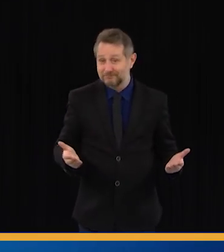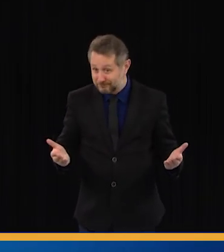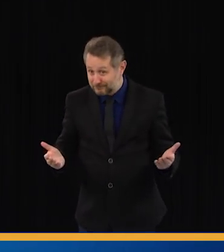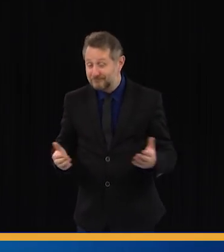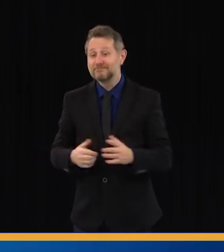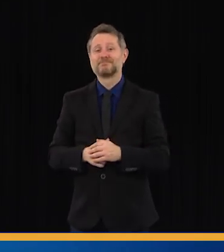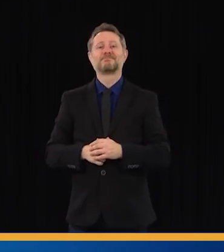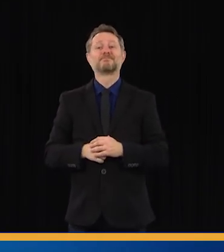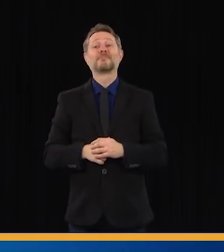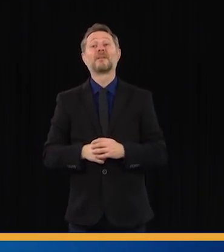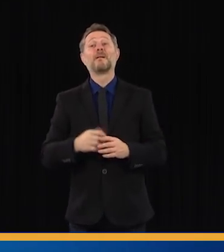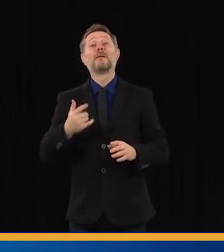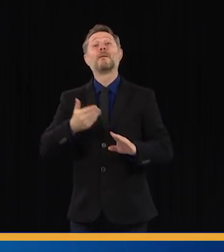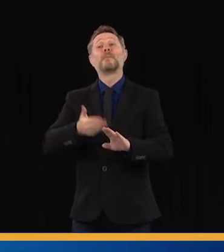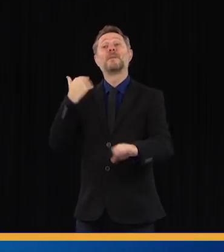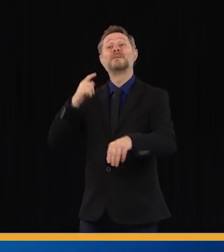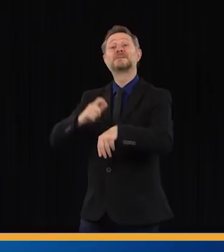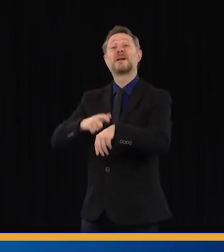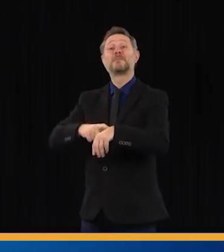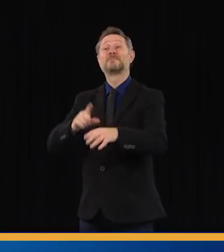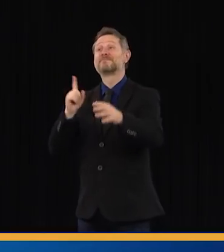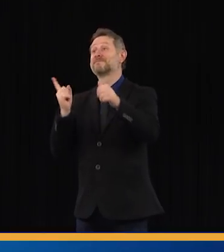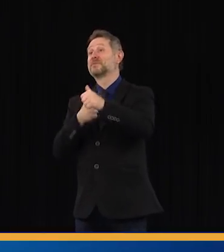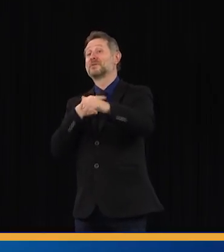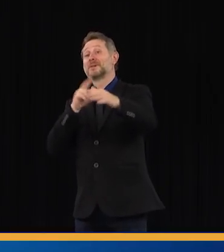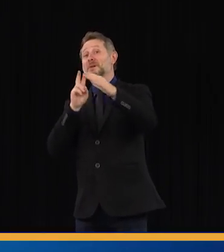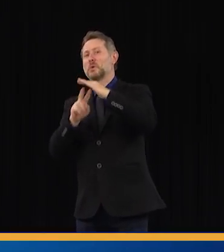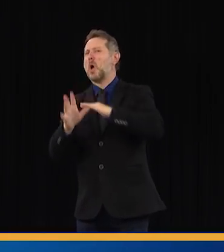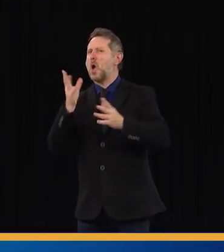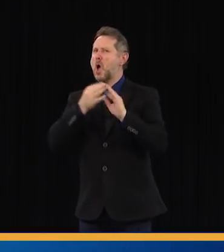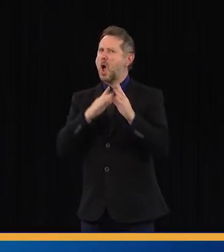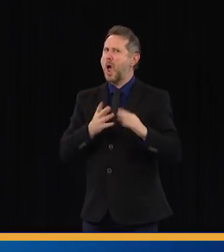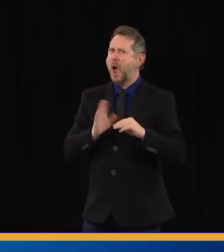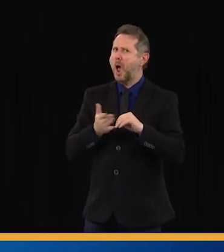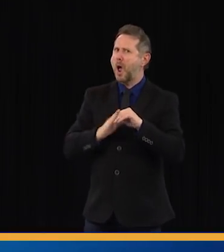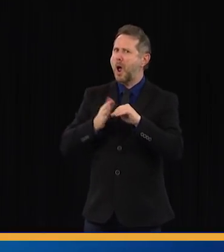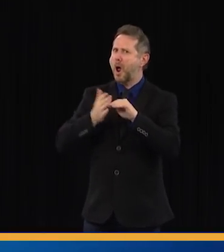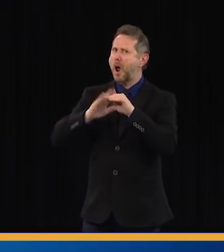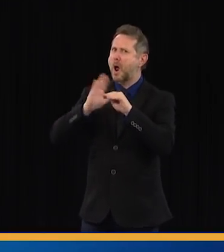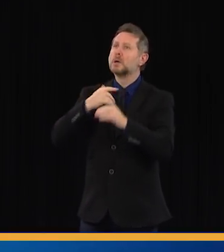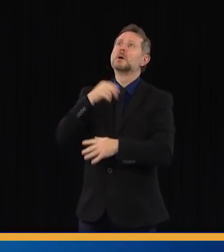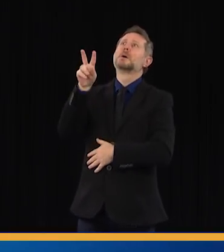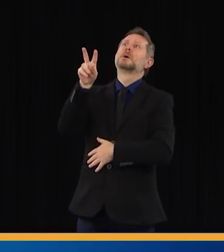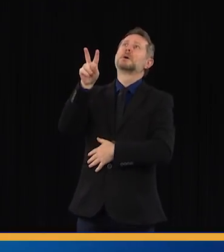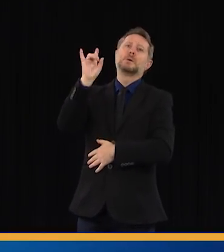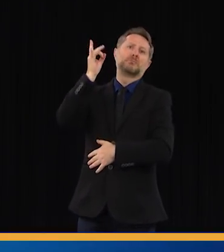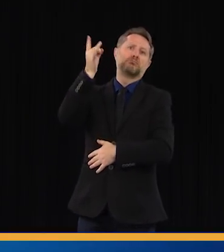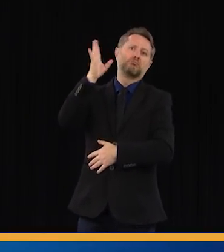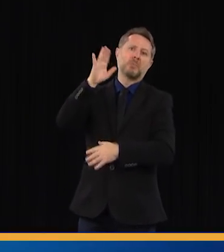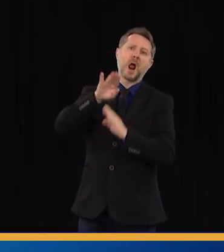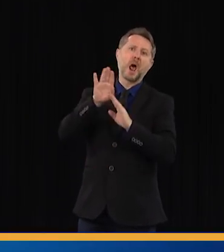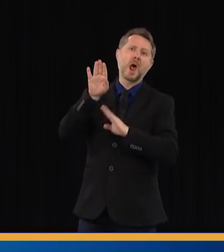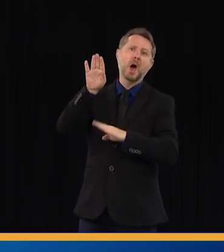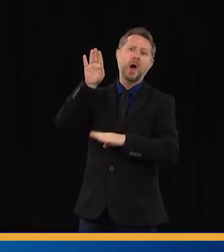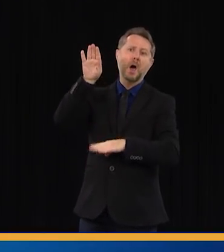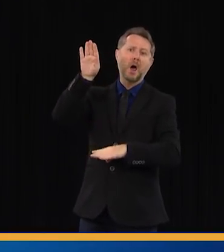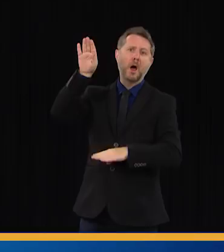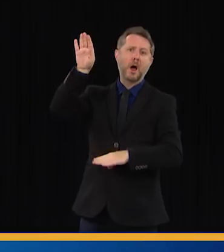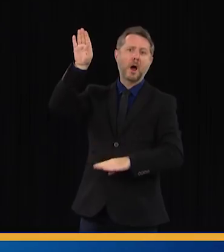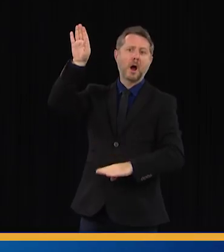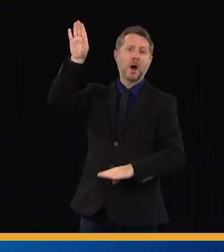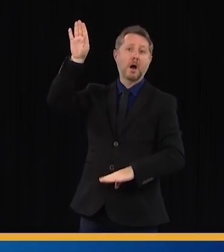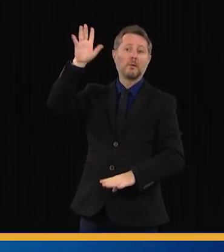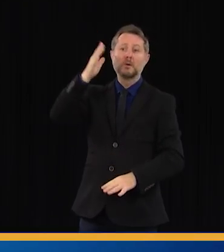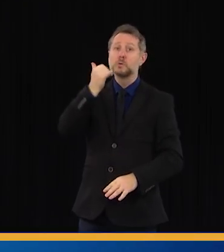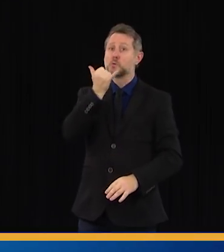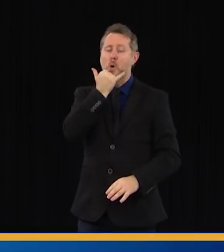models were all wrong. The projection models were high, they weren't wrong, it's a bad word. What they were saying is this